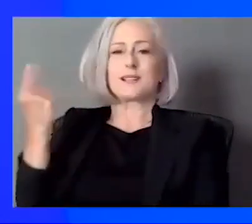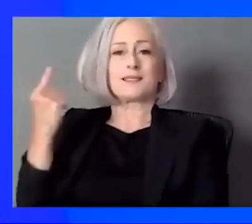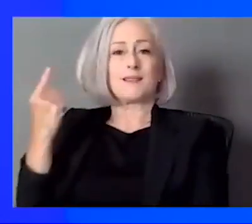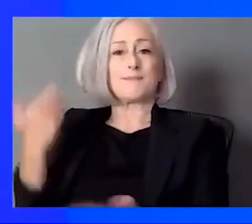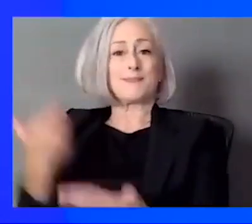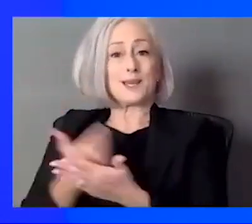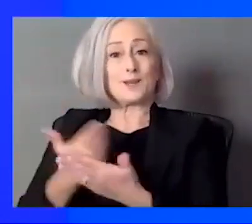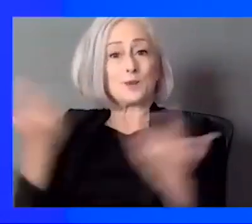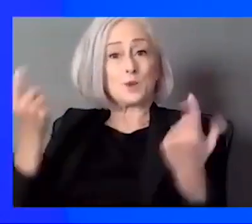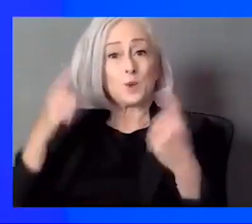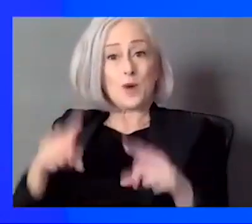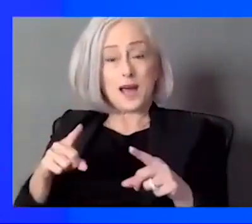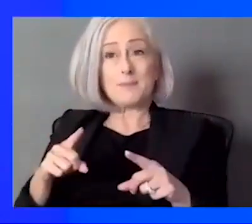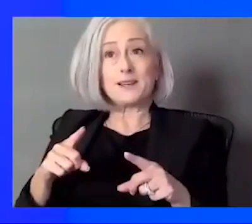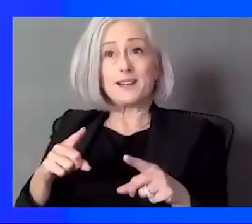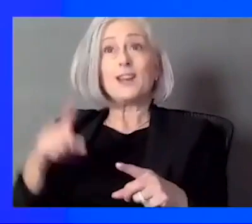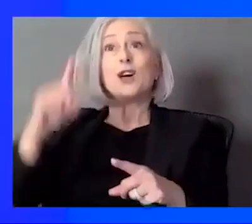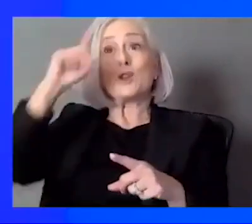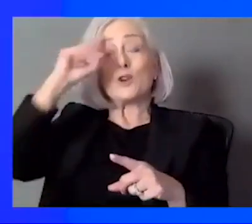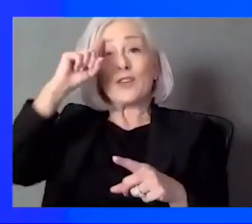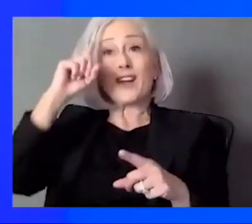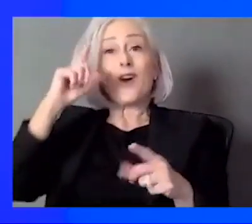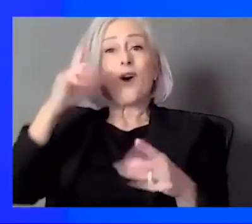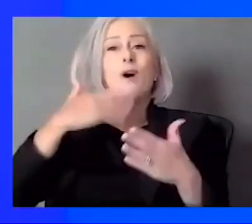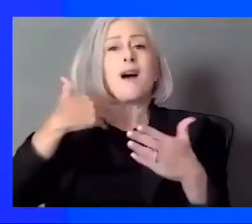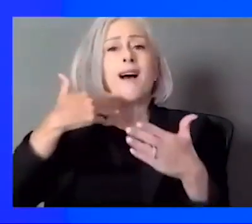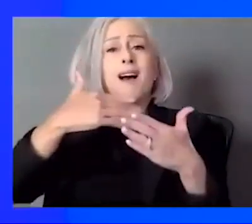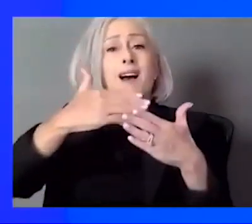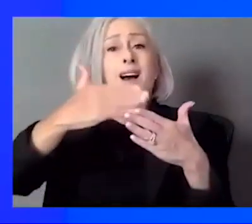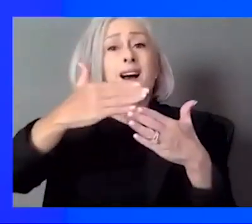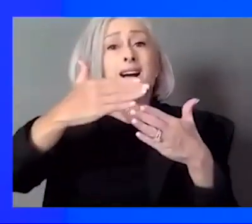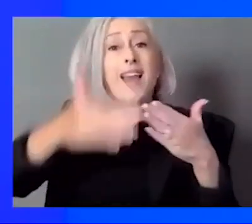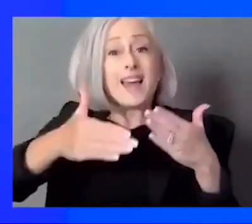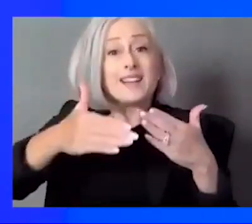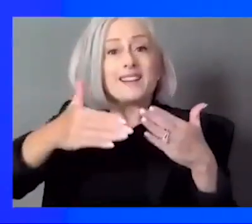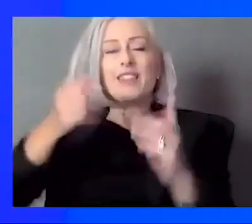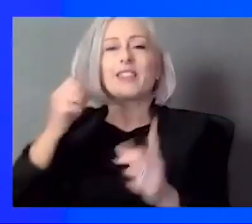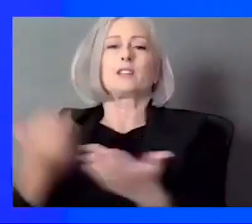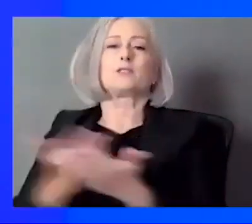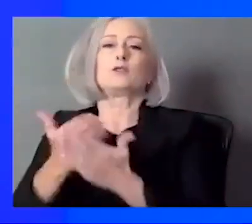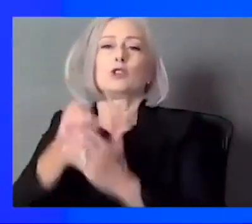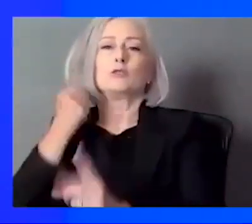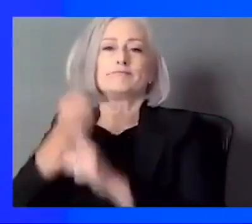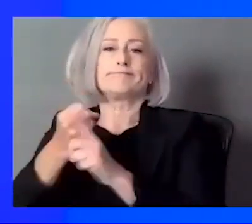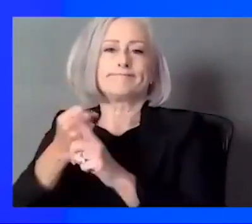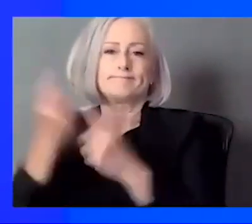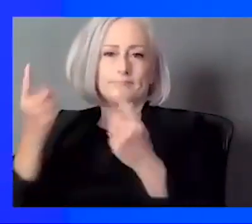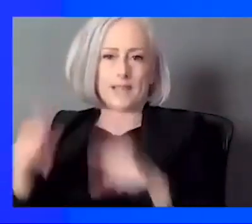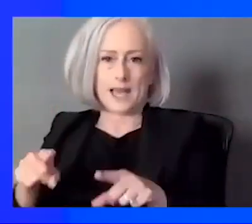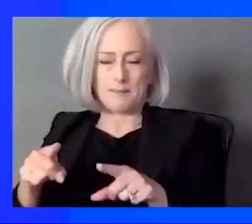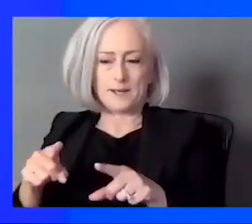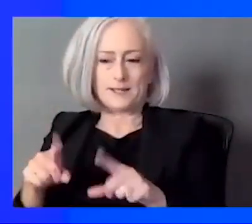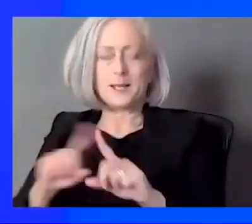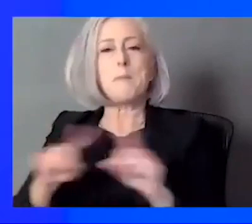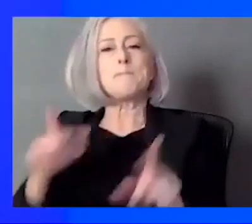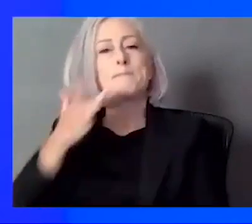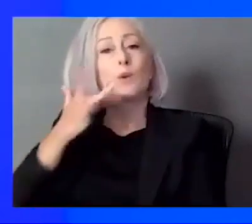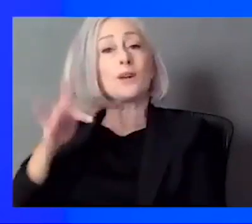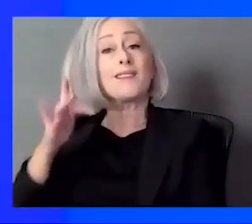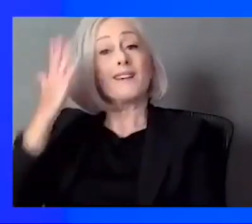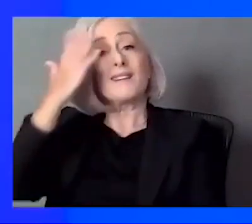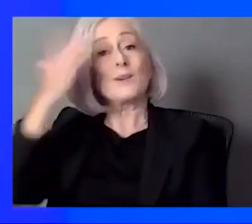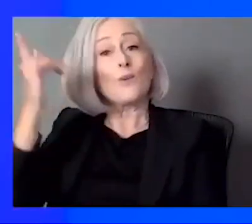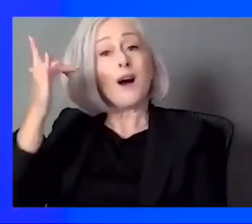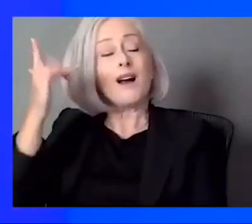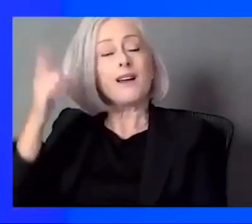light at the end of the tunnel. But overall, it hasn't necessarily been a sinking feeling. I think we are extremely fortunate that even during the shutdown, we were able to still come